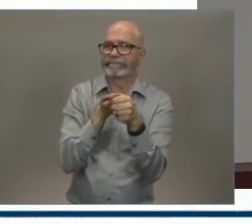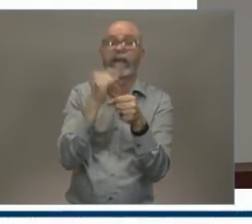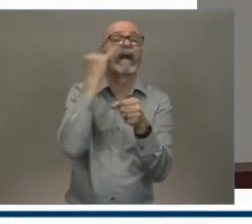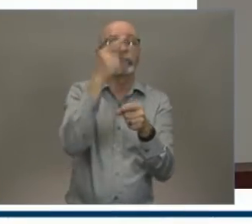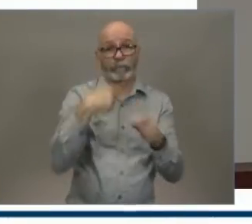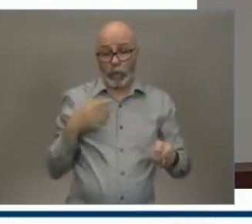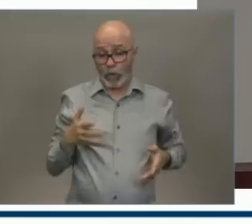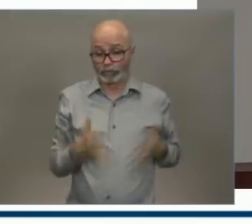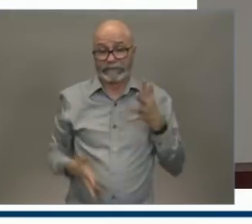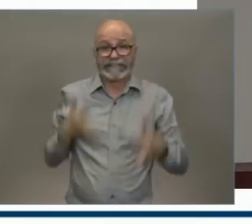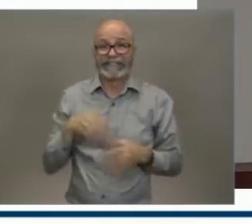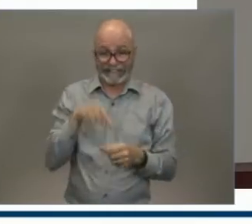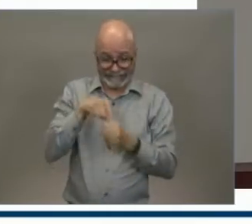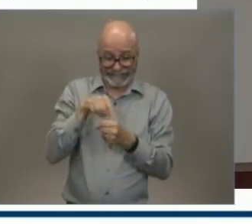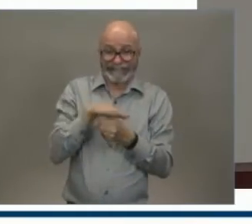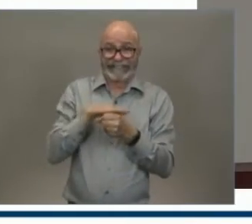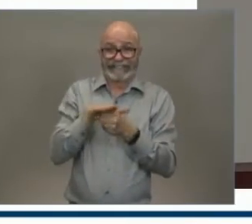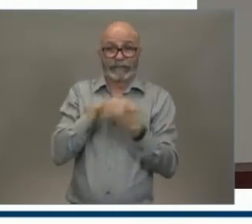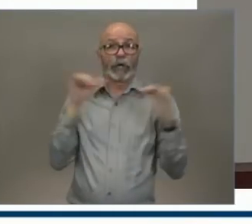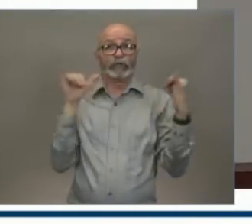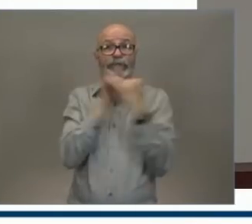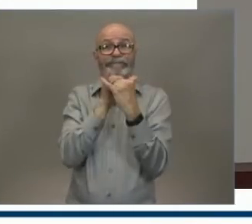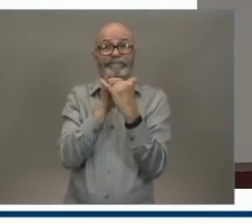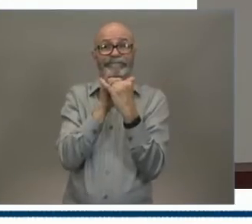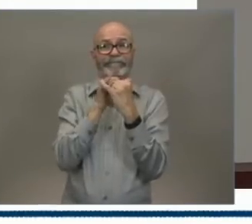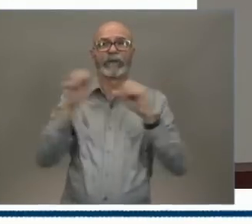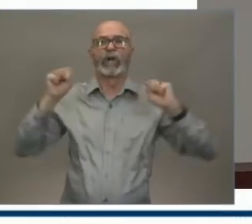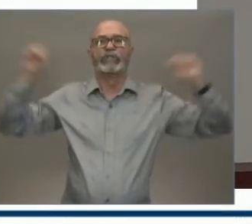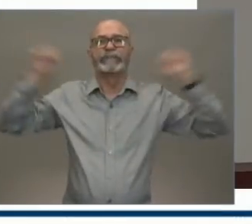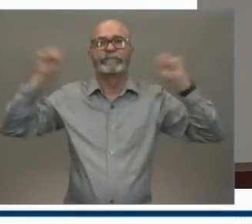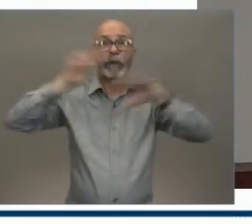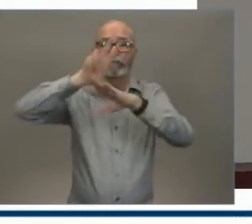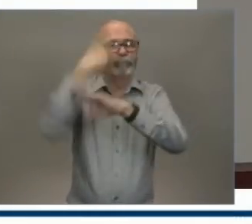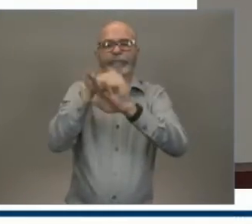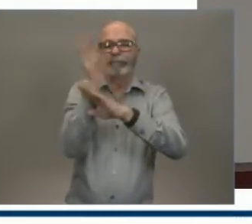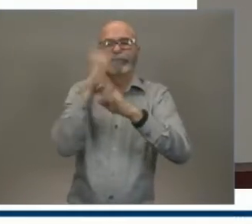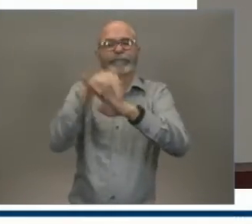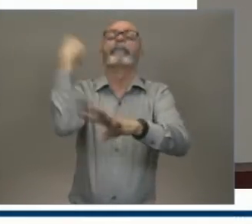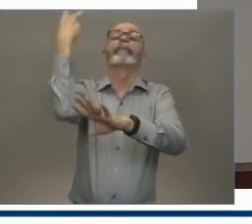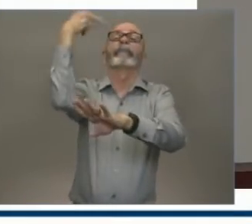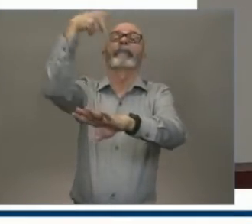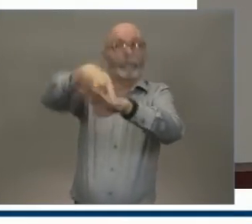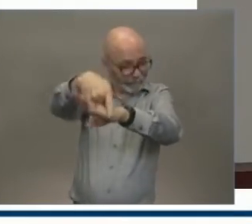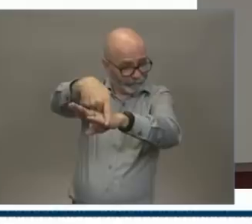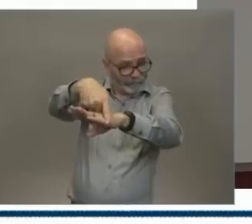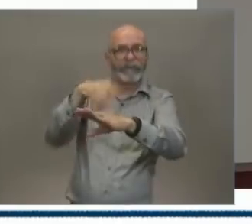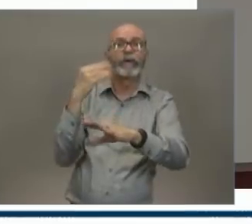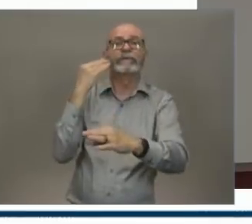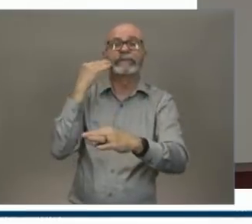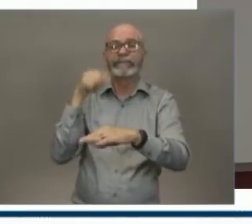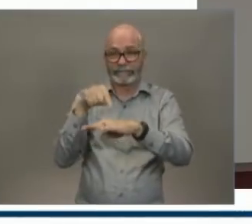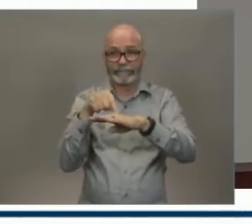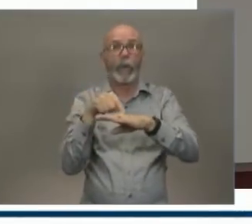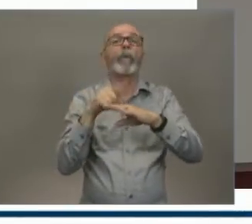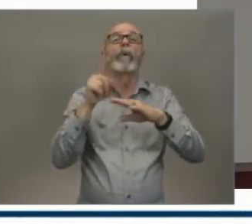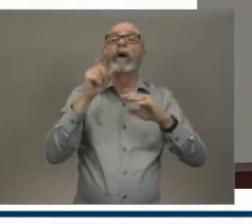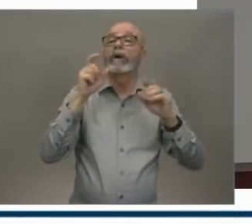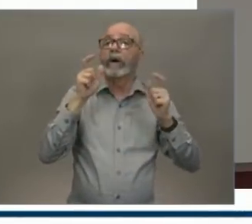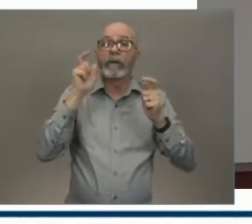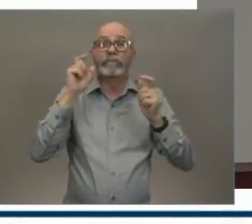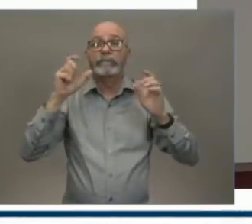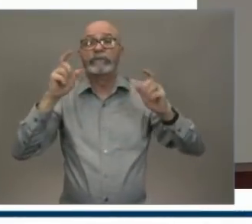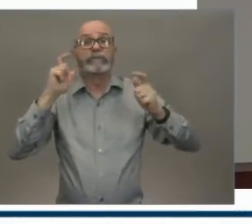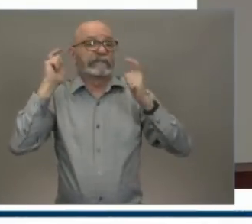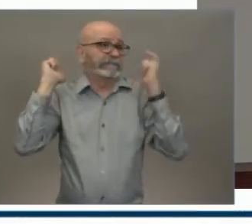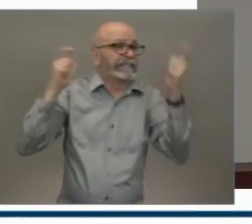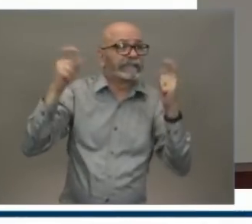can continue. But bringing large numbers of teams together from across the province into large tournaments, it will not be allowed to happen at